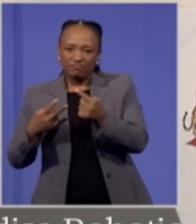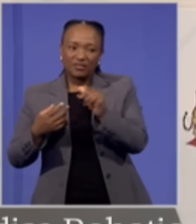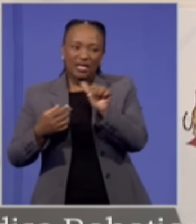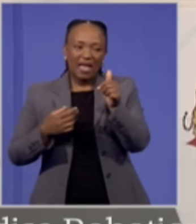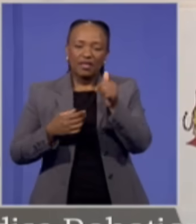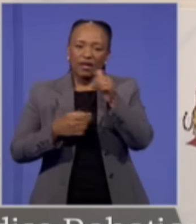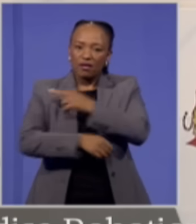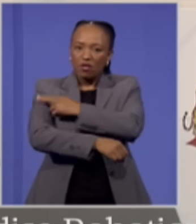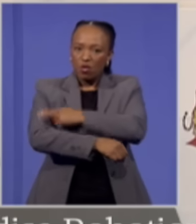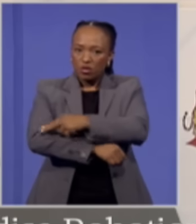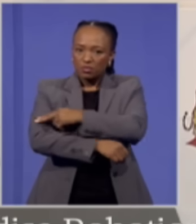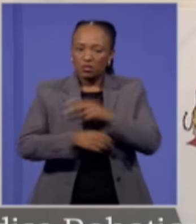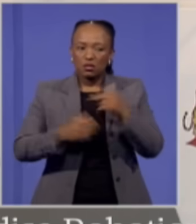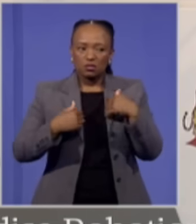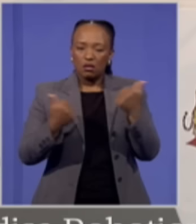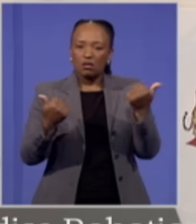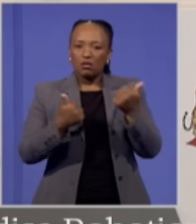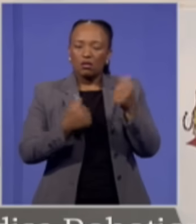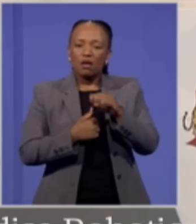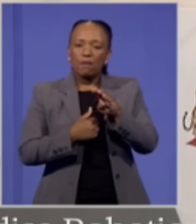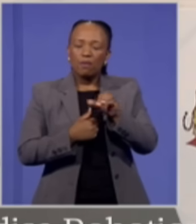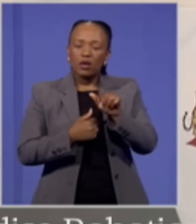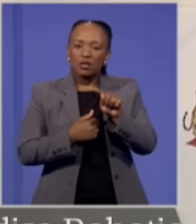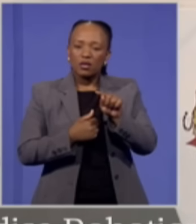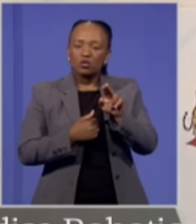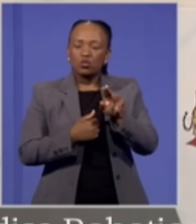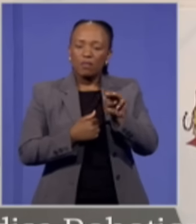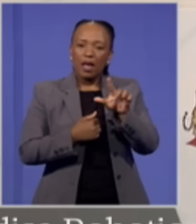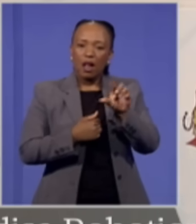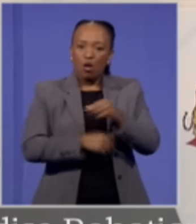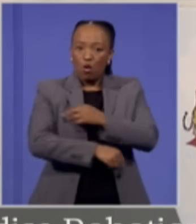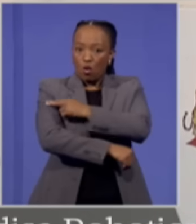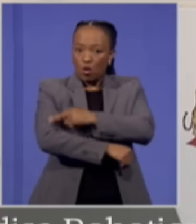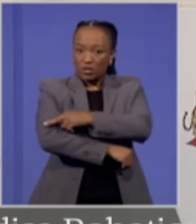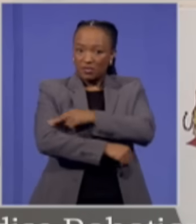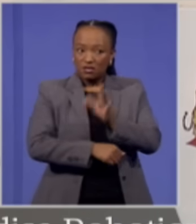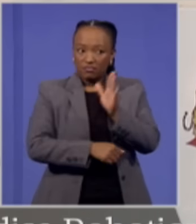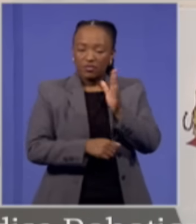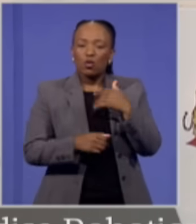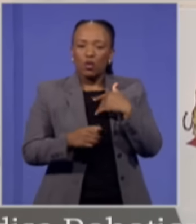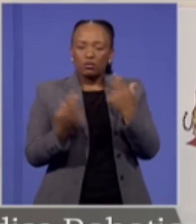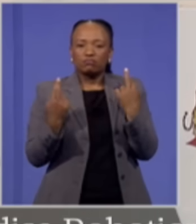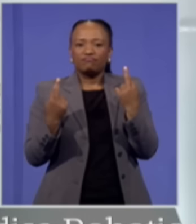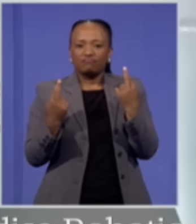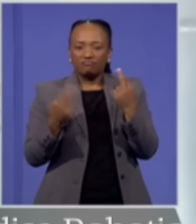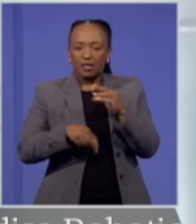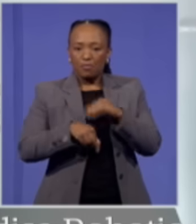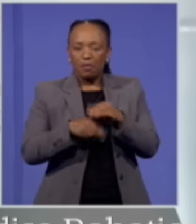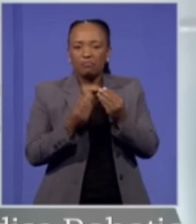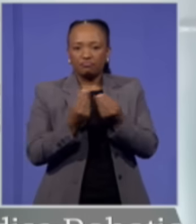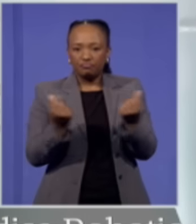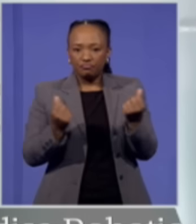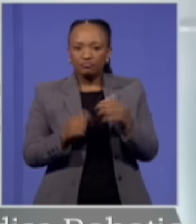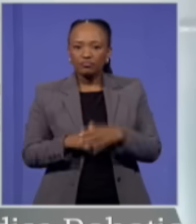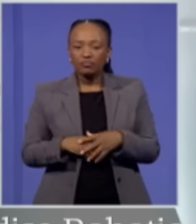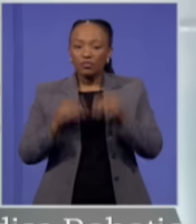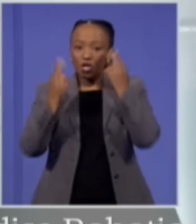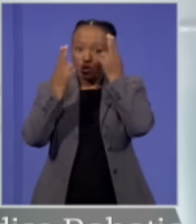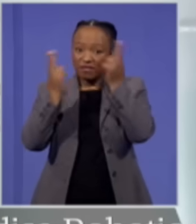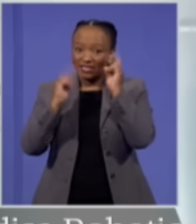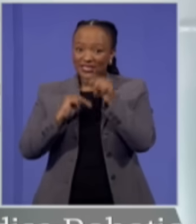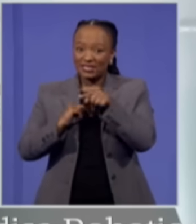kang Boitumelo Hospital Kroonstad, mme re na le tshepo ya hore mathata ao a tla lokiswa. University ya Free State